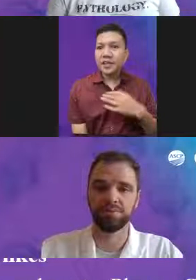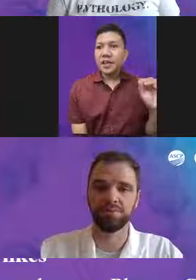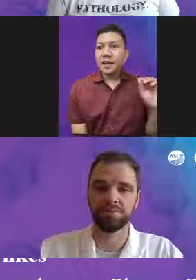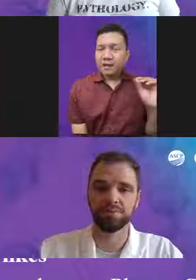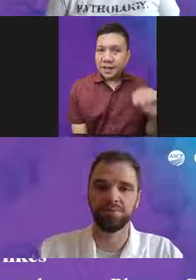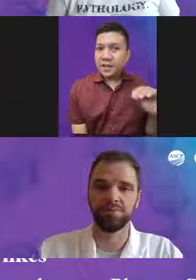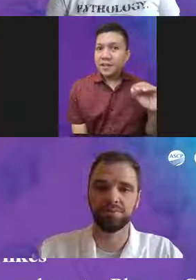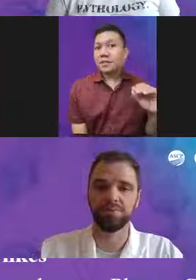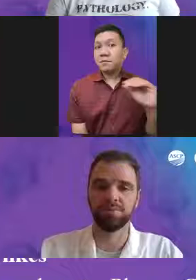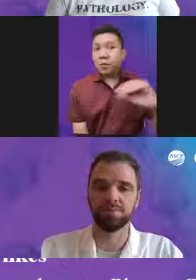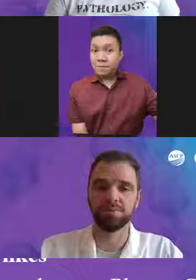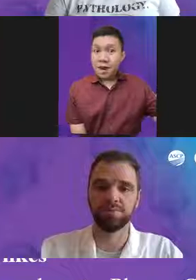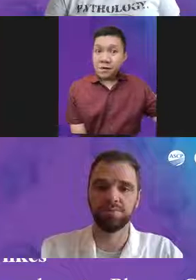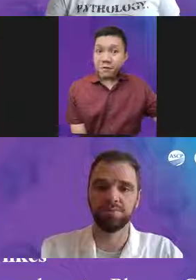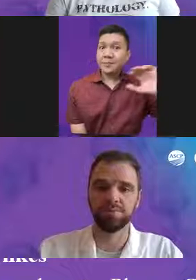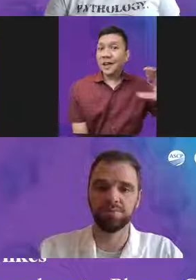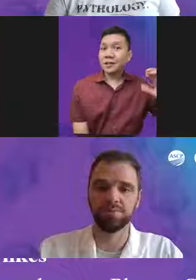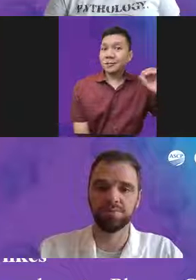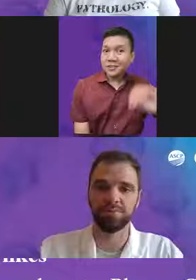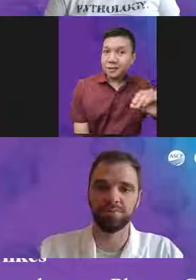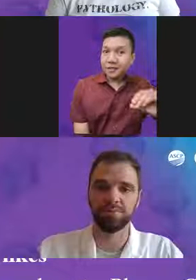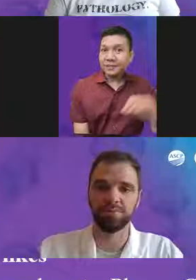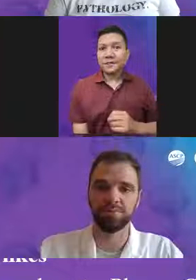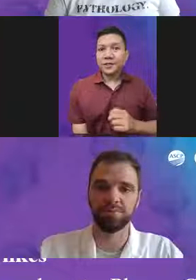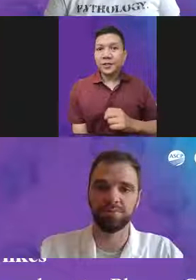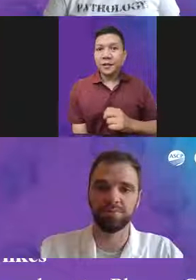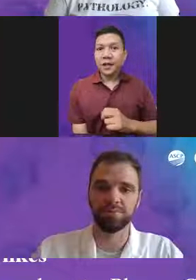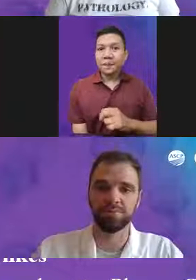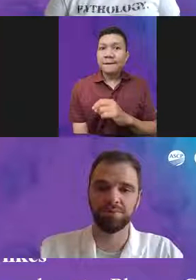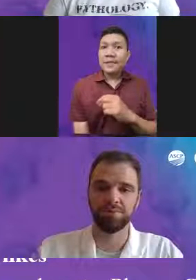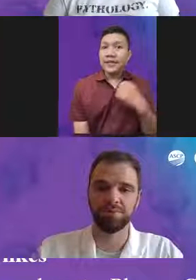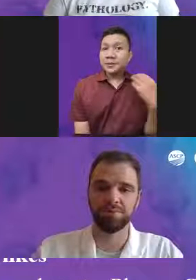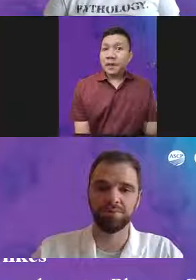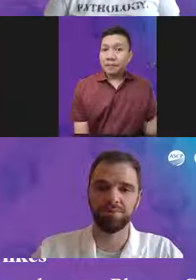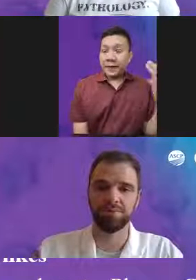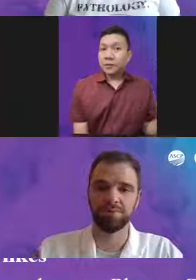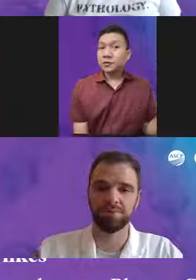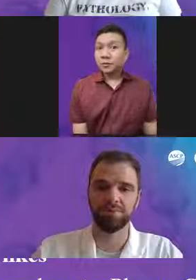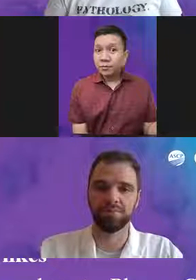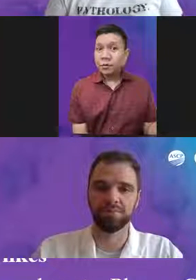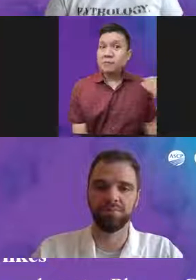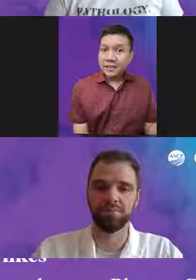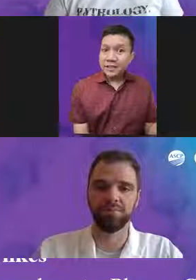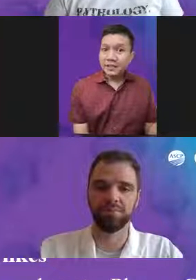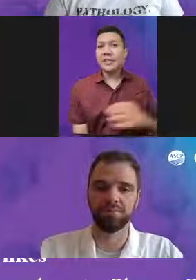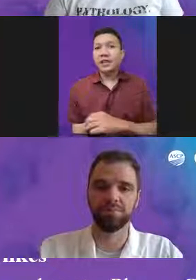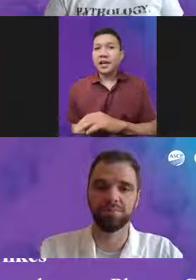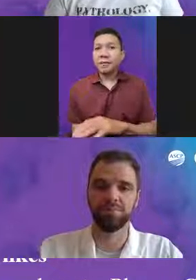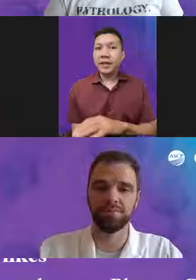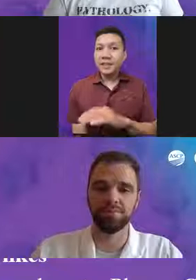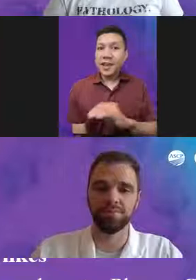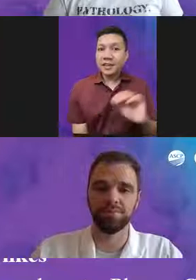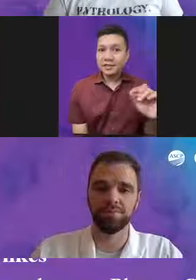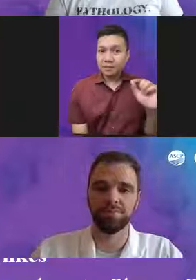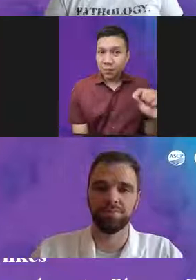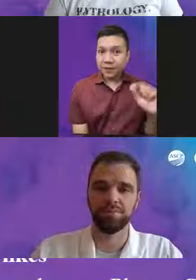is a sign that the bone marrow is packed with something, you know, it's packed with tumor or malignancy.